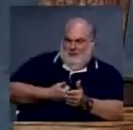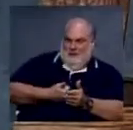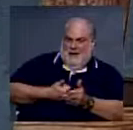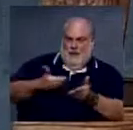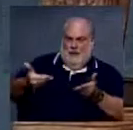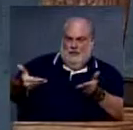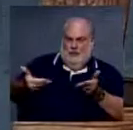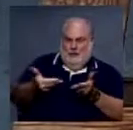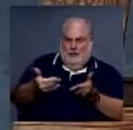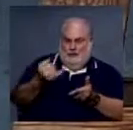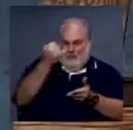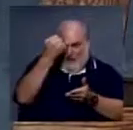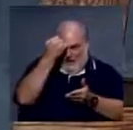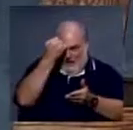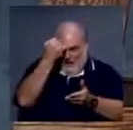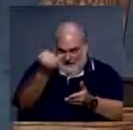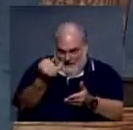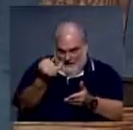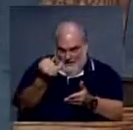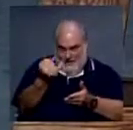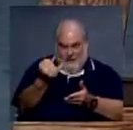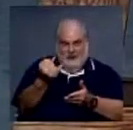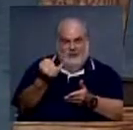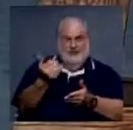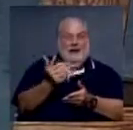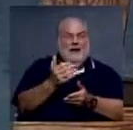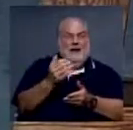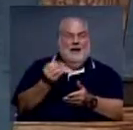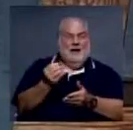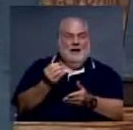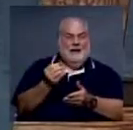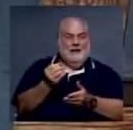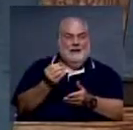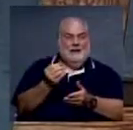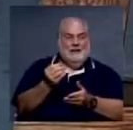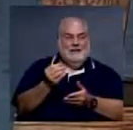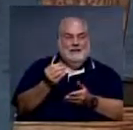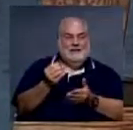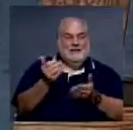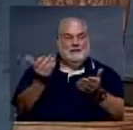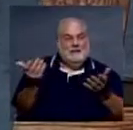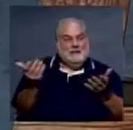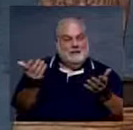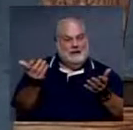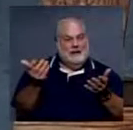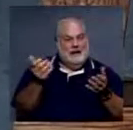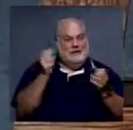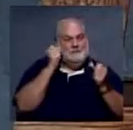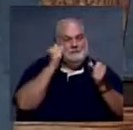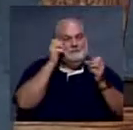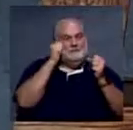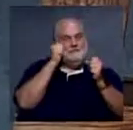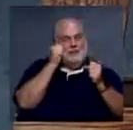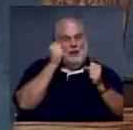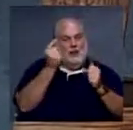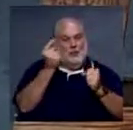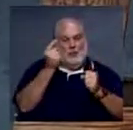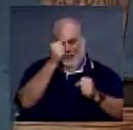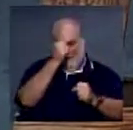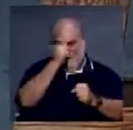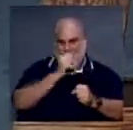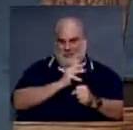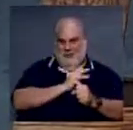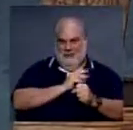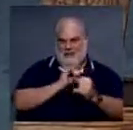the concept of the business. And have you not, there was a gentleman that called the